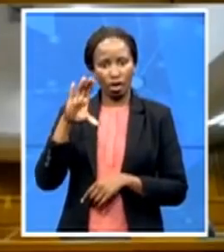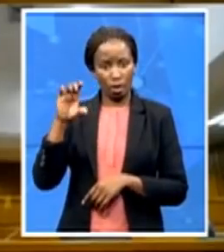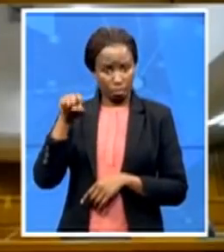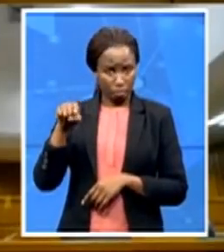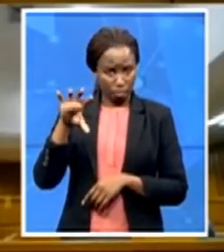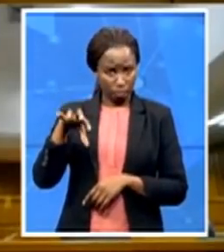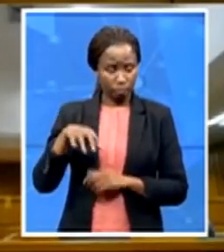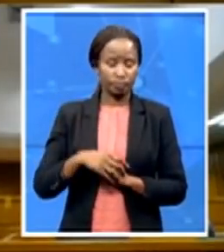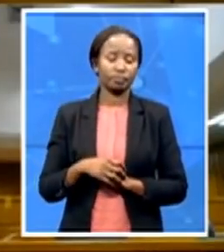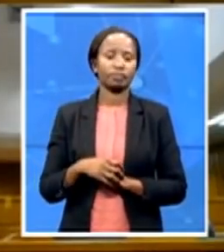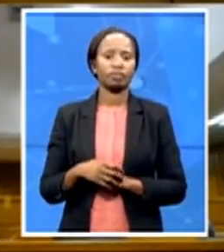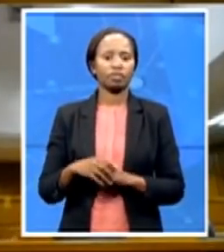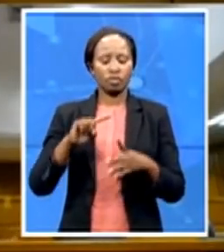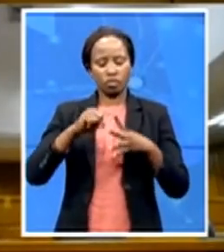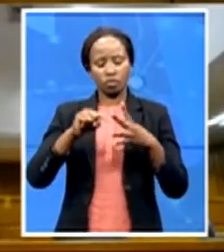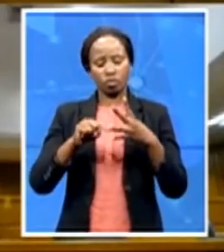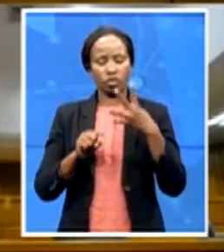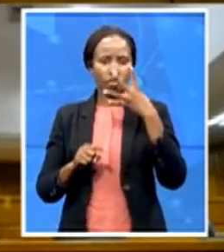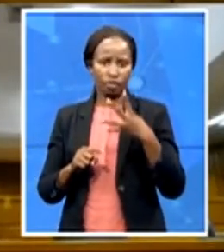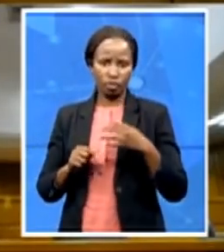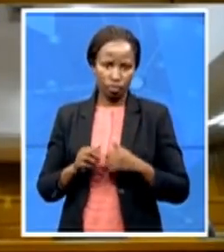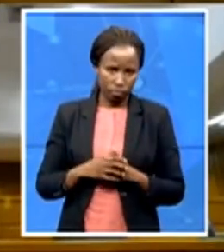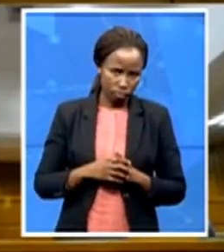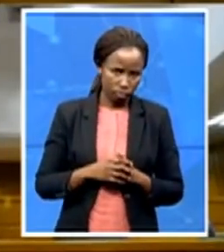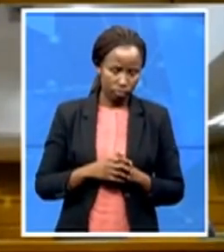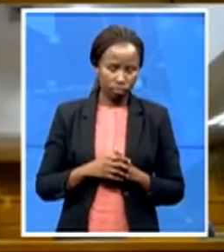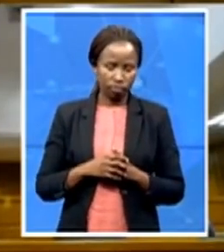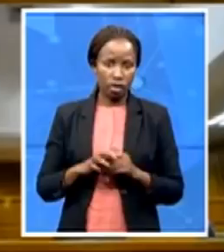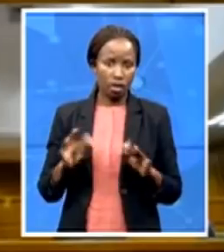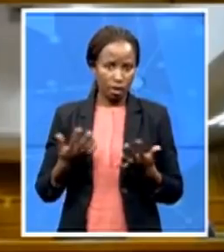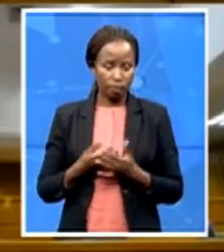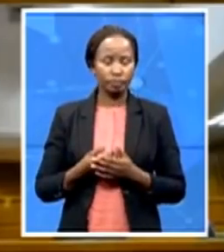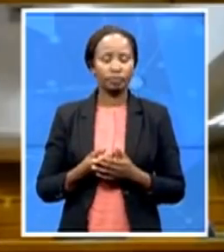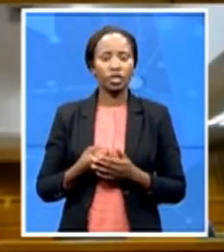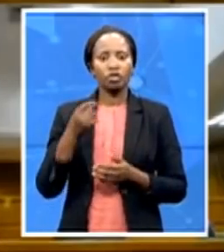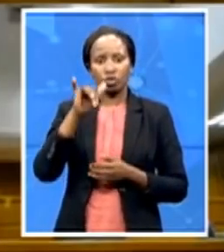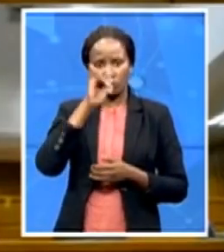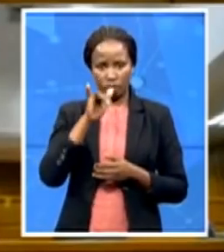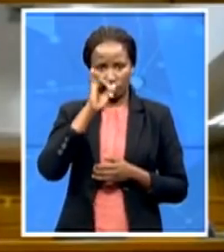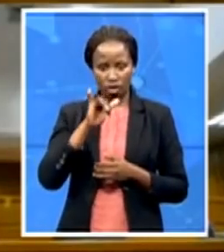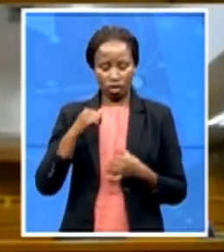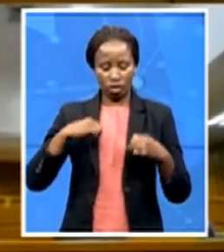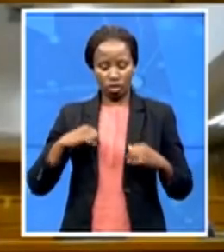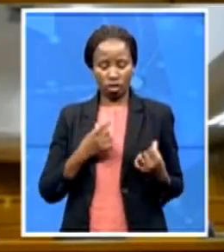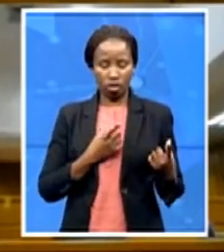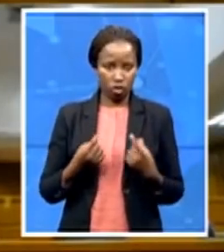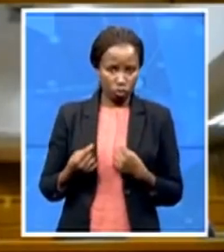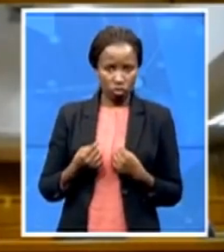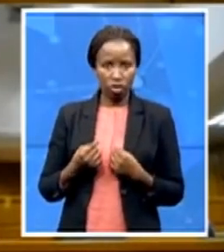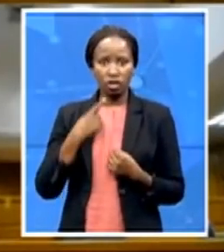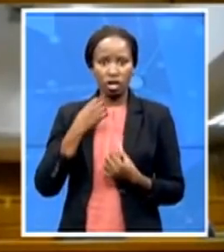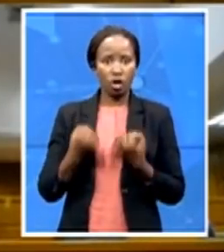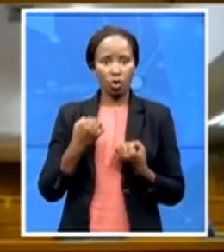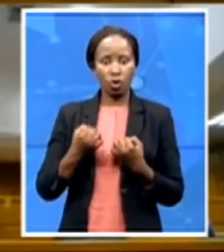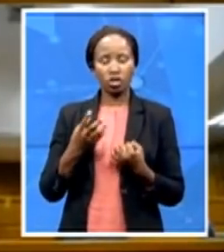First, with the exception of criminal trials, as to which we refer the court to Section 35(3)(L) of the